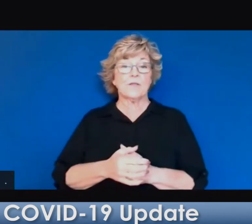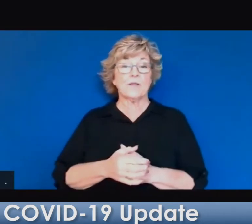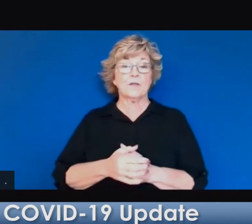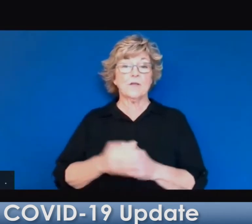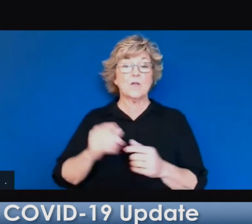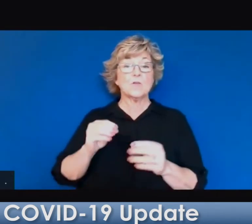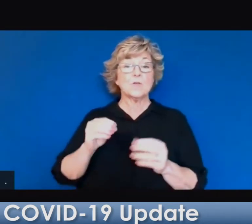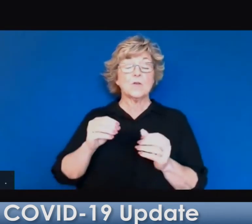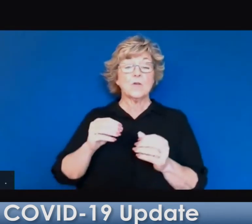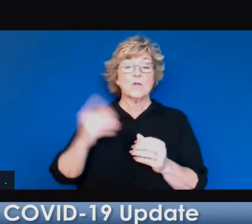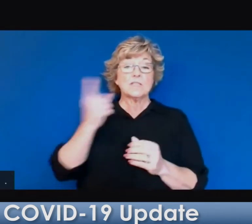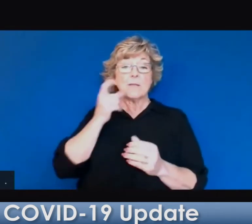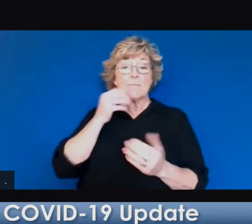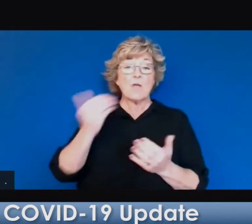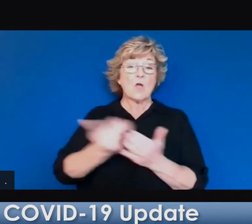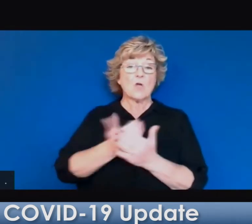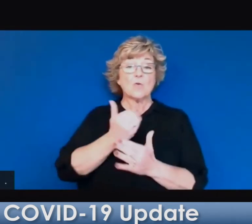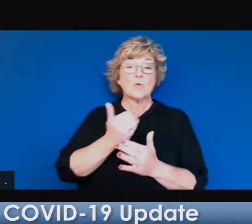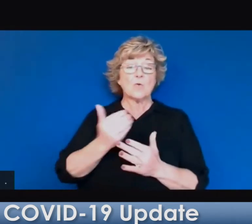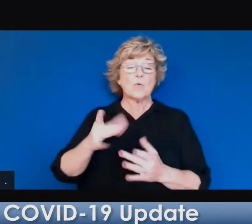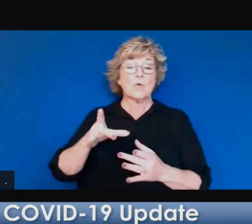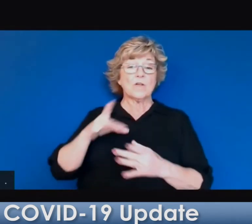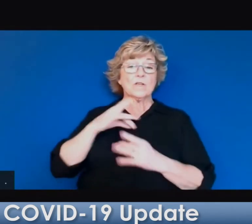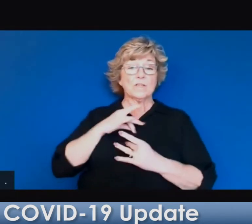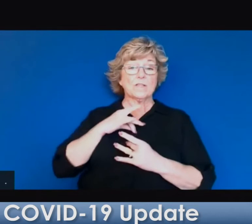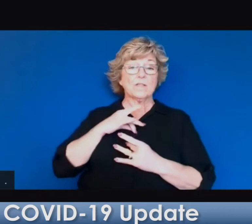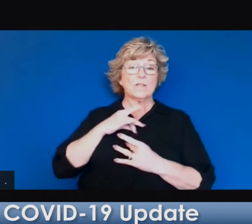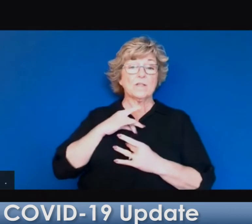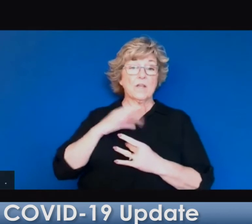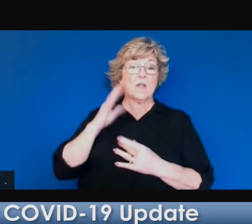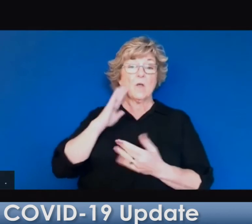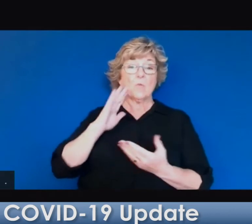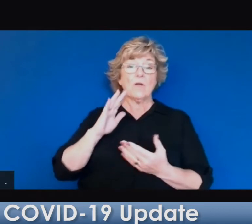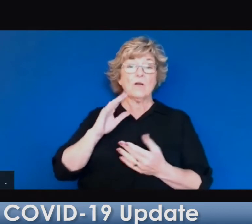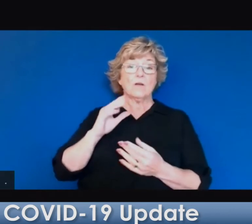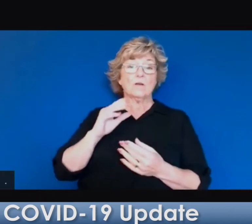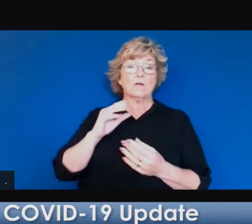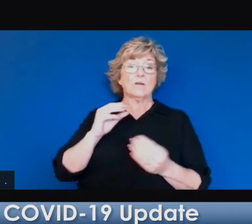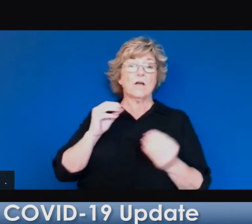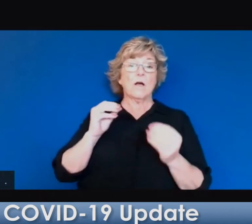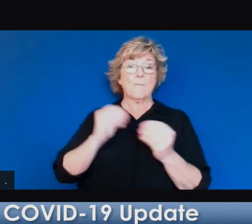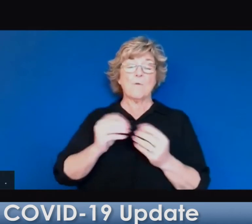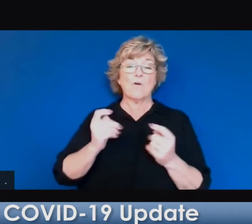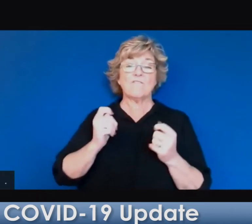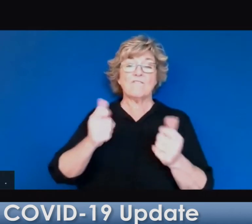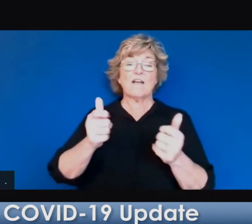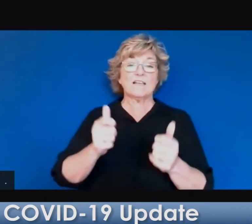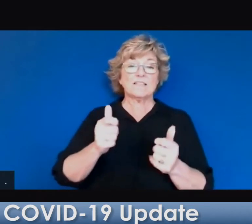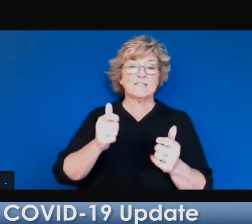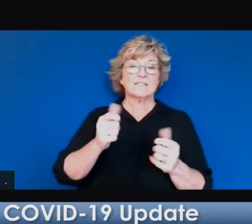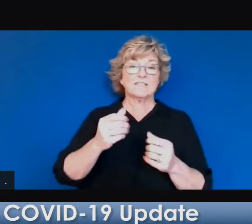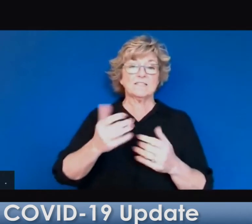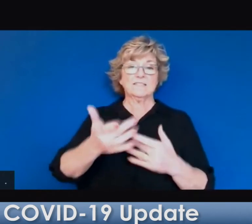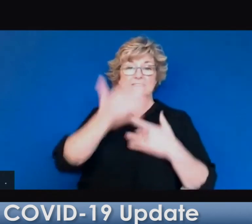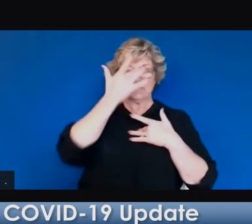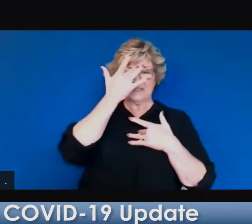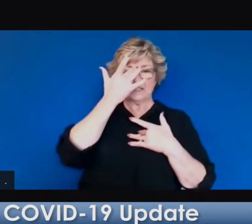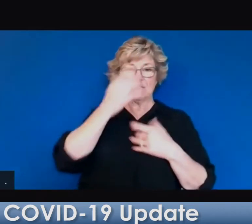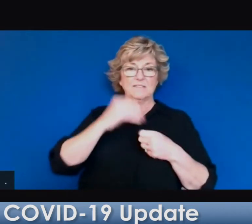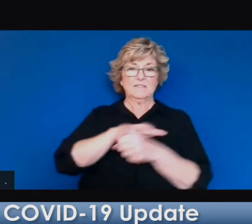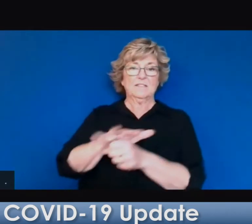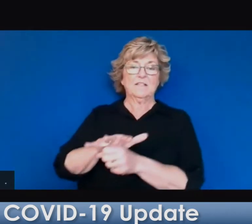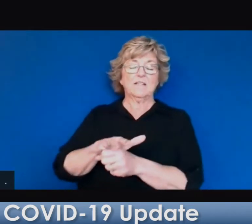to somebody with the new strain may mean you're more likely to get infected than if you were exposed to the current